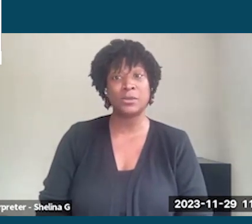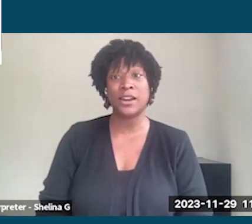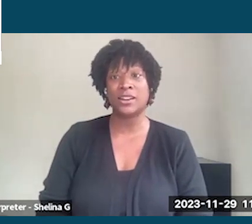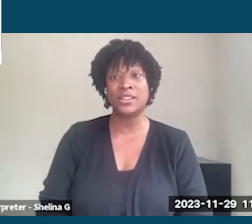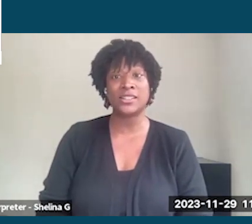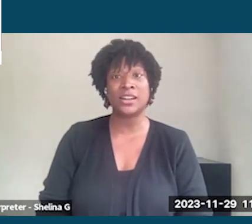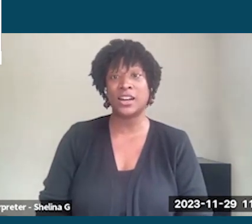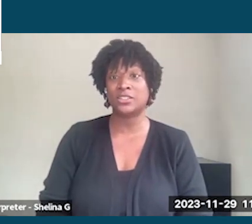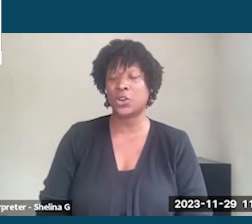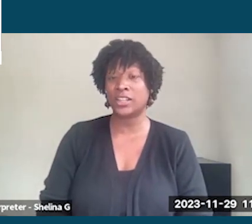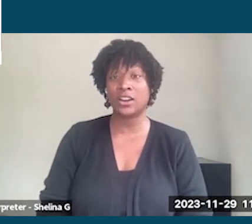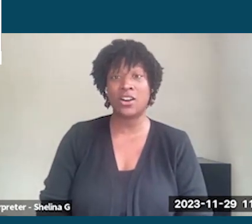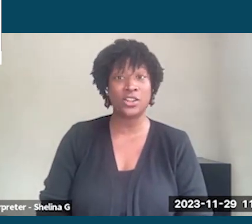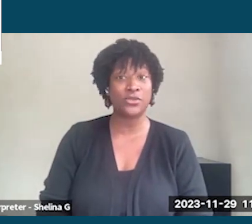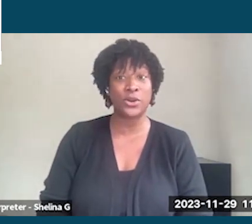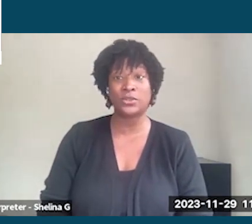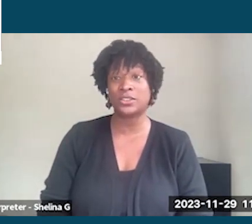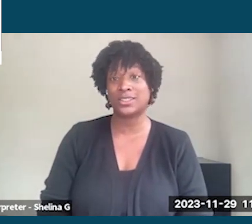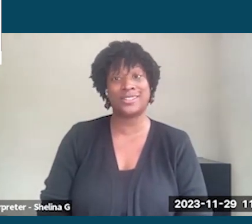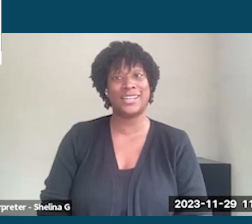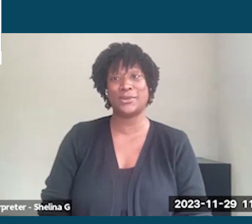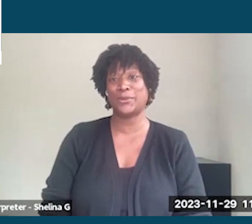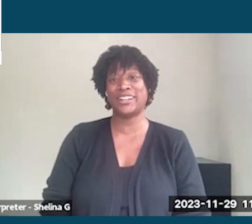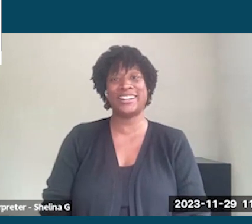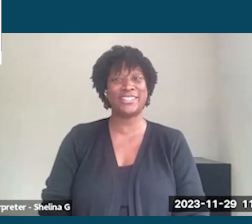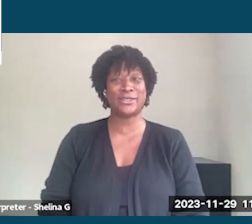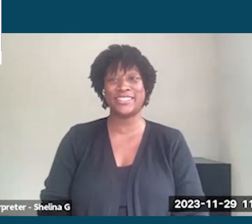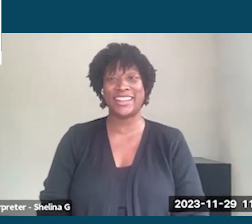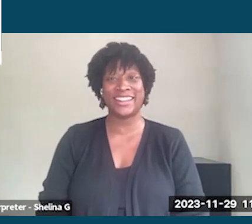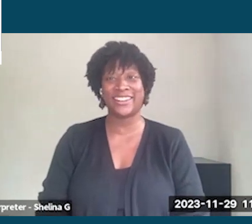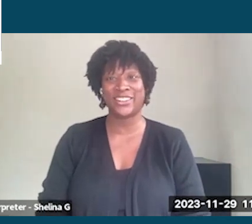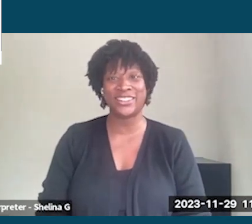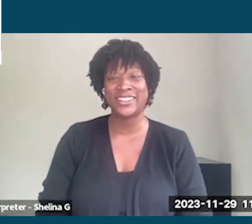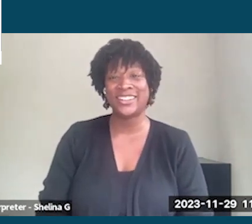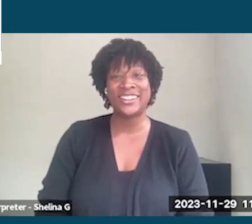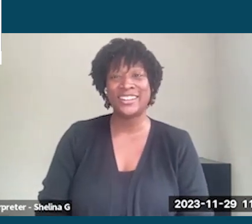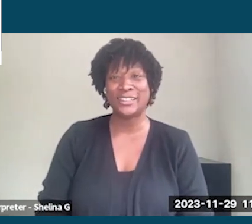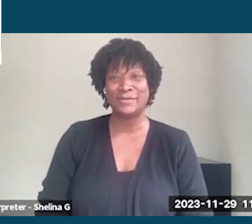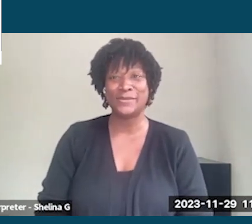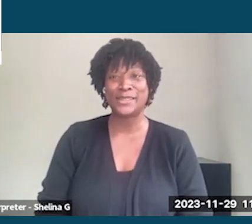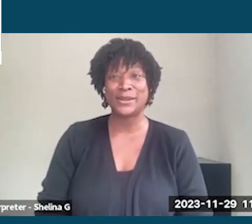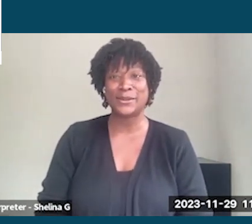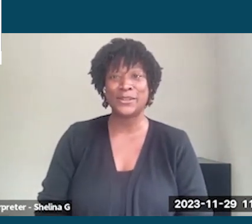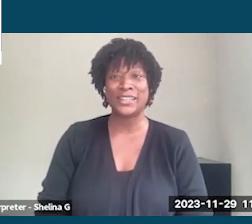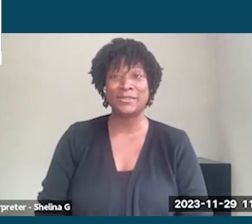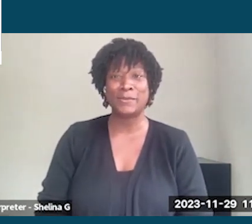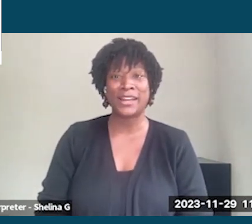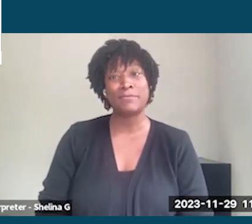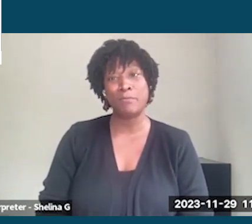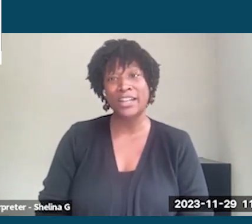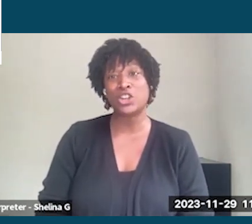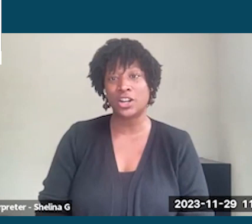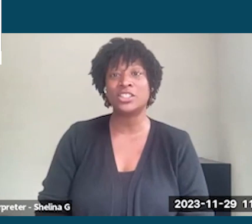because sometimes, to be honest, trying to call on the phone just doesn't work. I don't like it at all. So